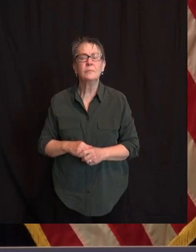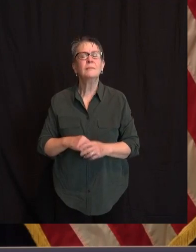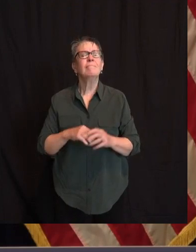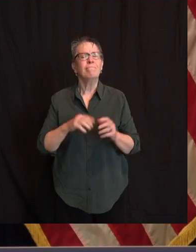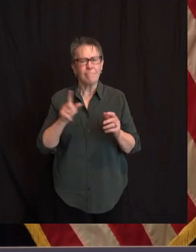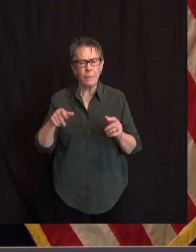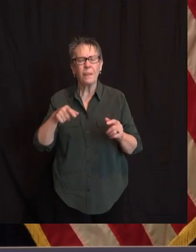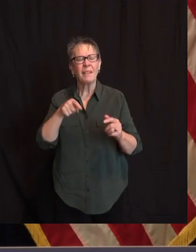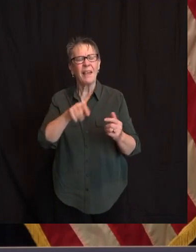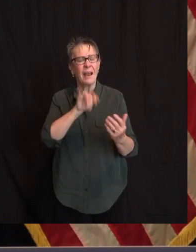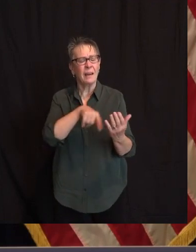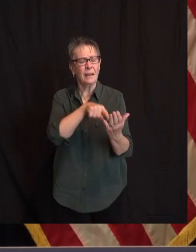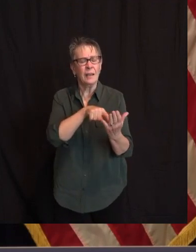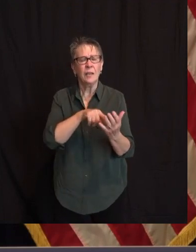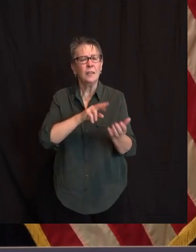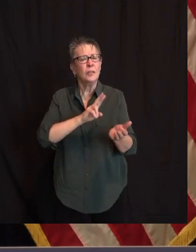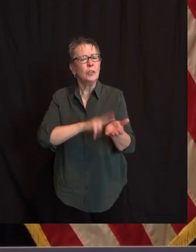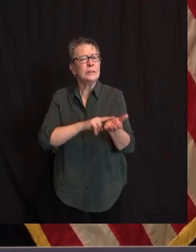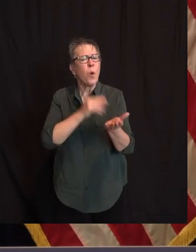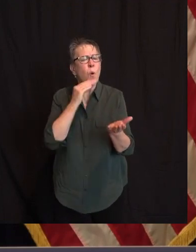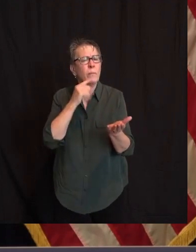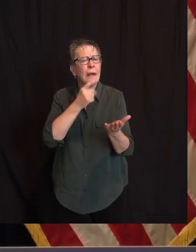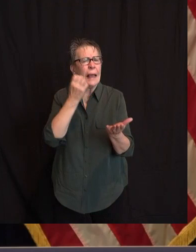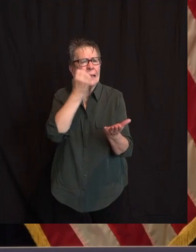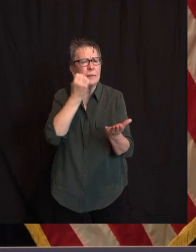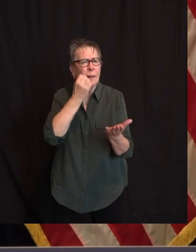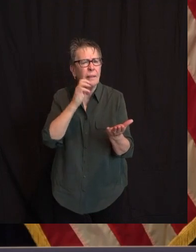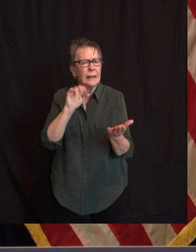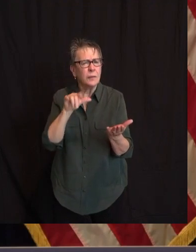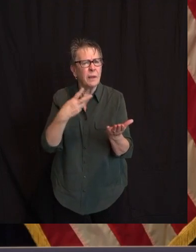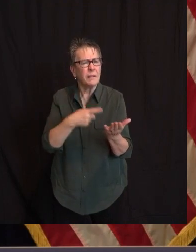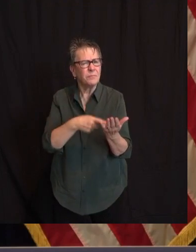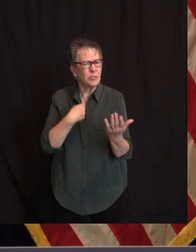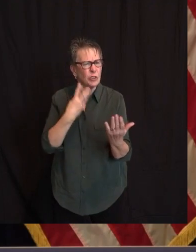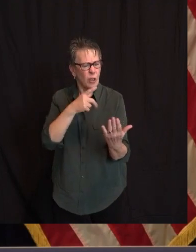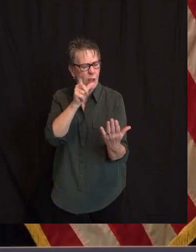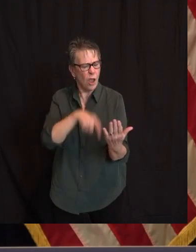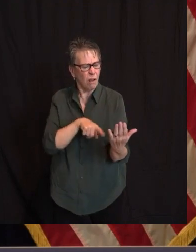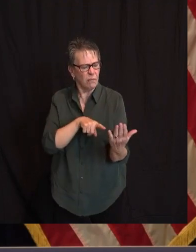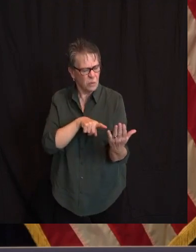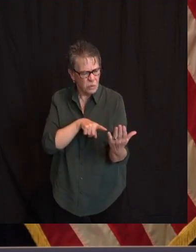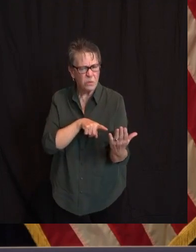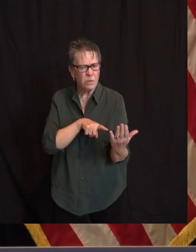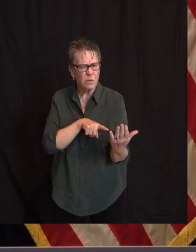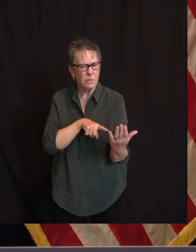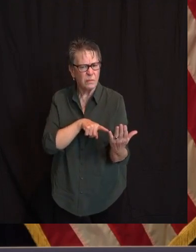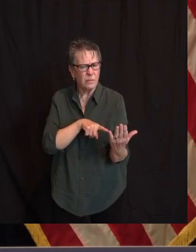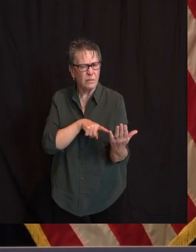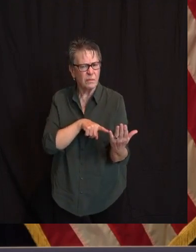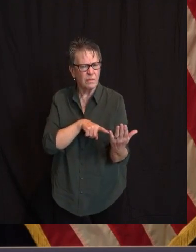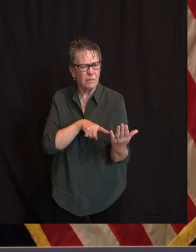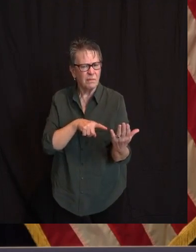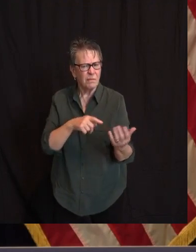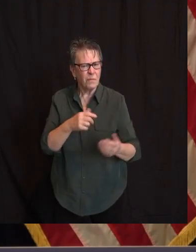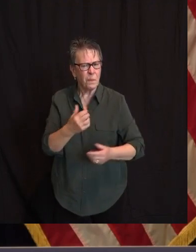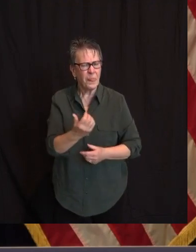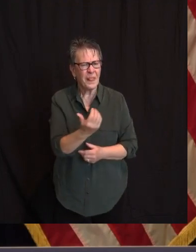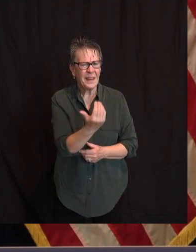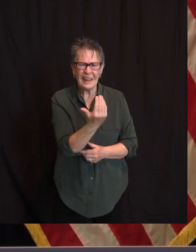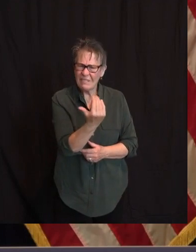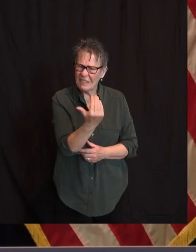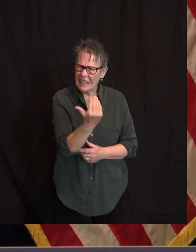though there was both COVID and non-COVID related fatalities based on the reporting. I've not spoken to the mayor, and if the